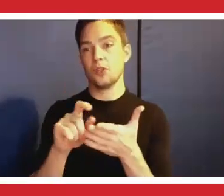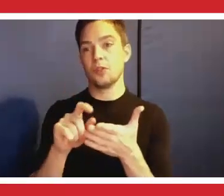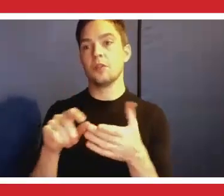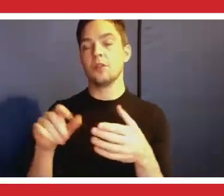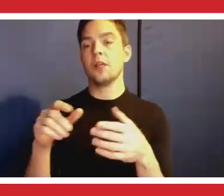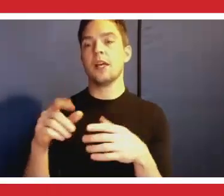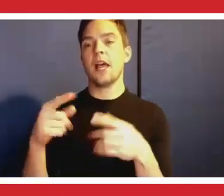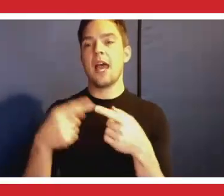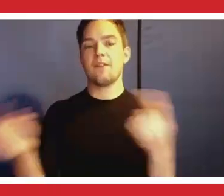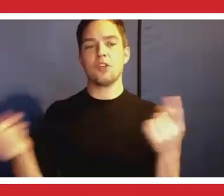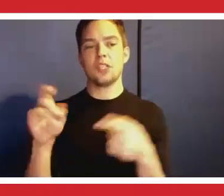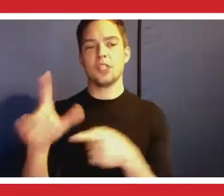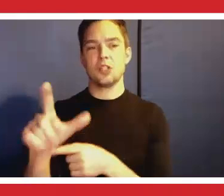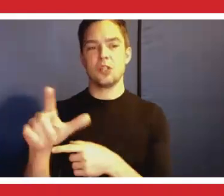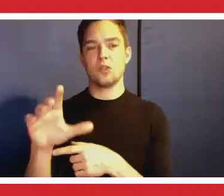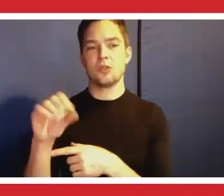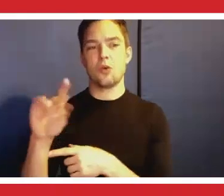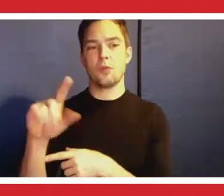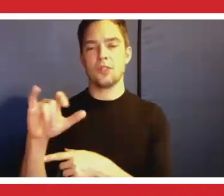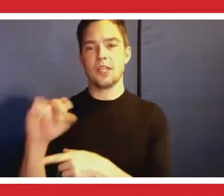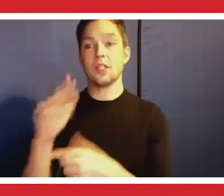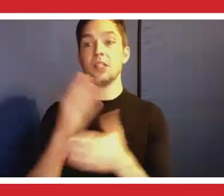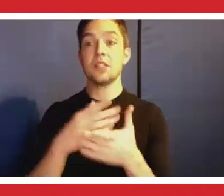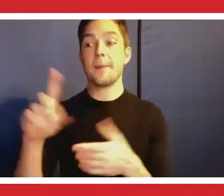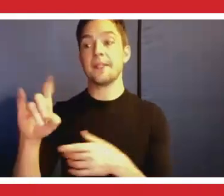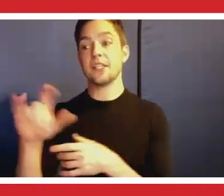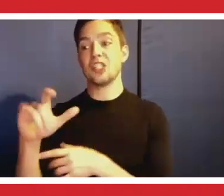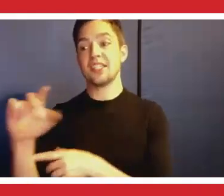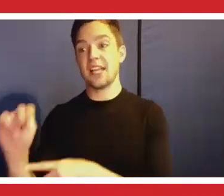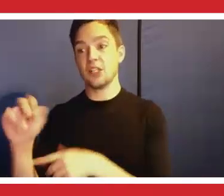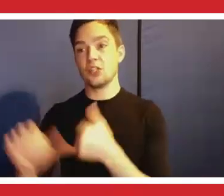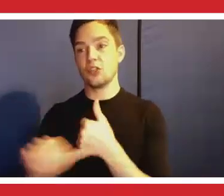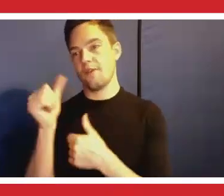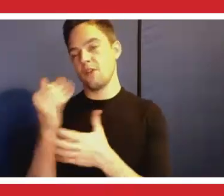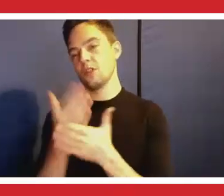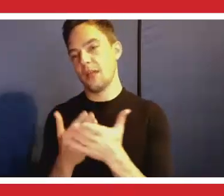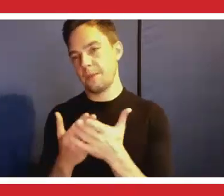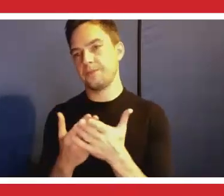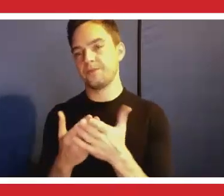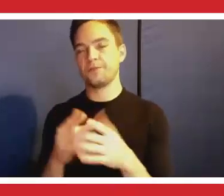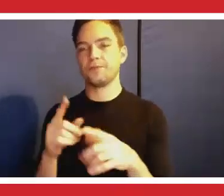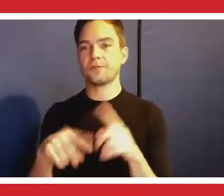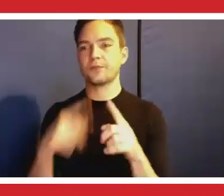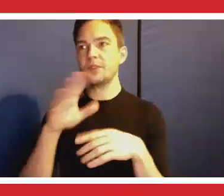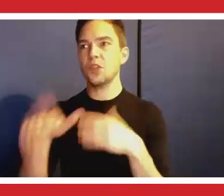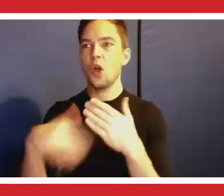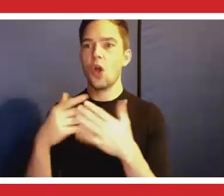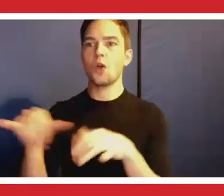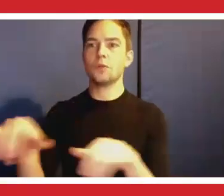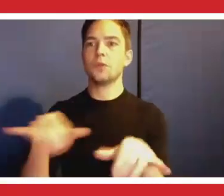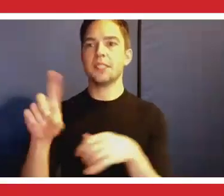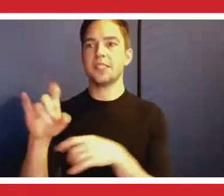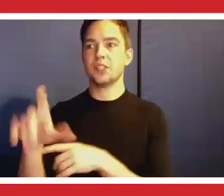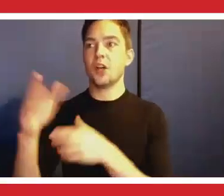incorporation. Some digitization is actually harmful. So we can't say that all digitization leads to great benefits for